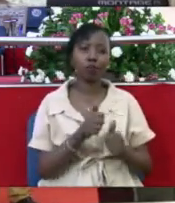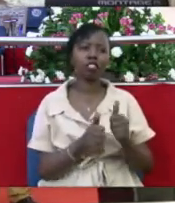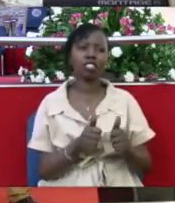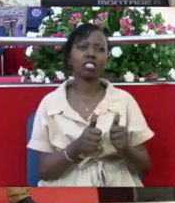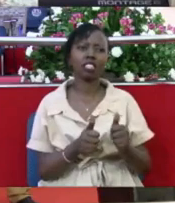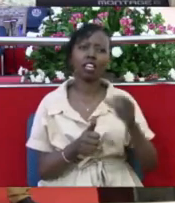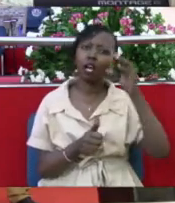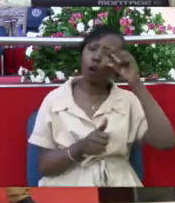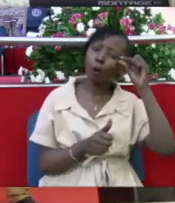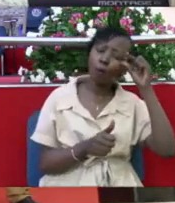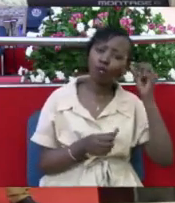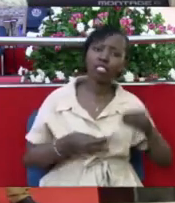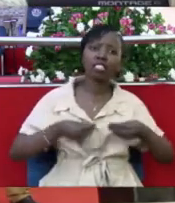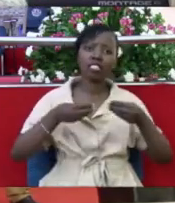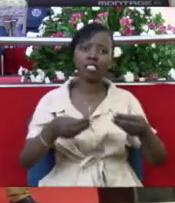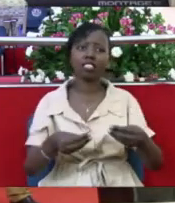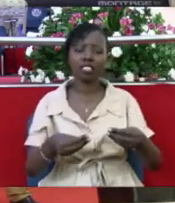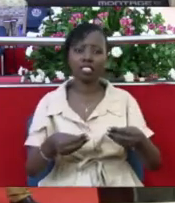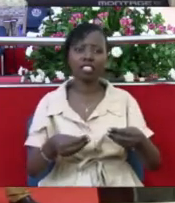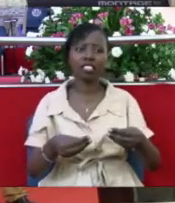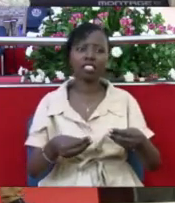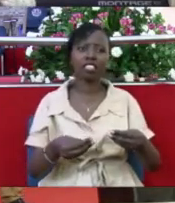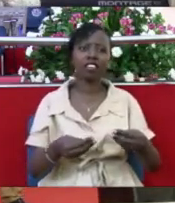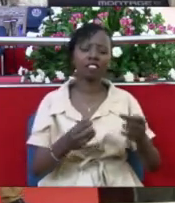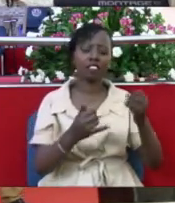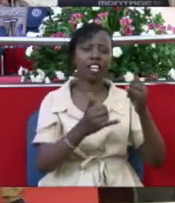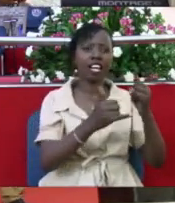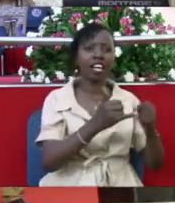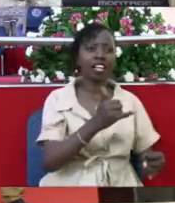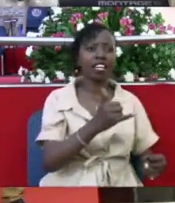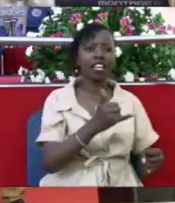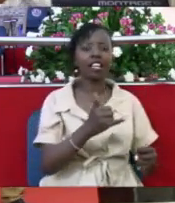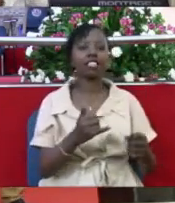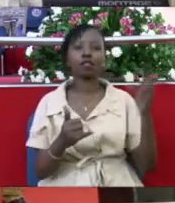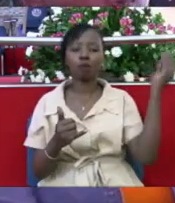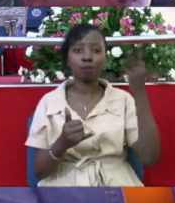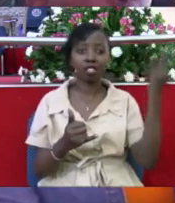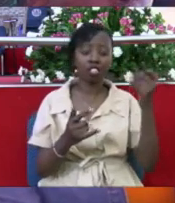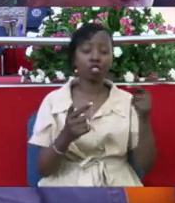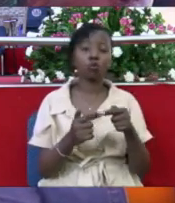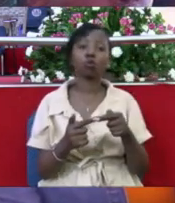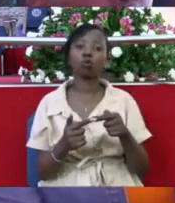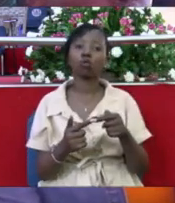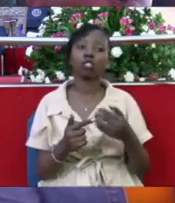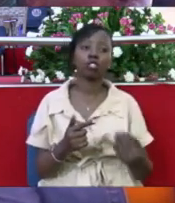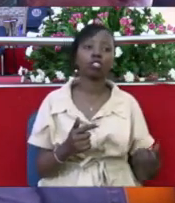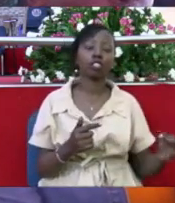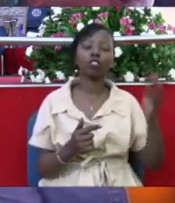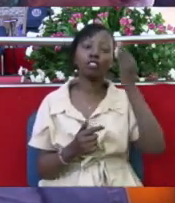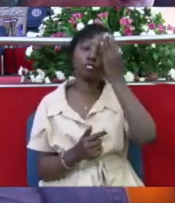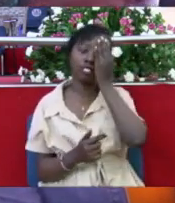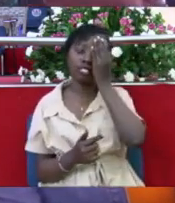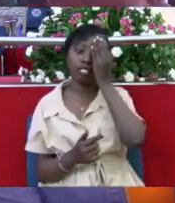Moses is giving his last three sermons to Israel. Musa anaweza kuhubiri ama anawanenea wana wa